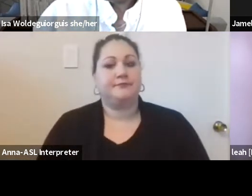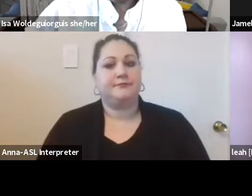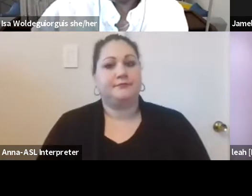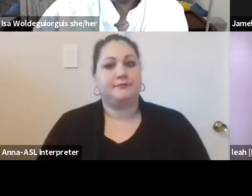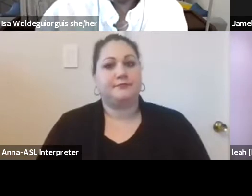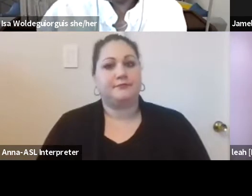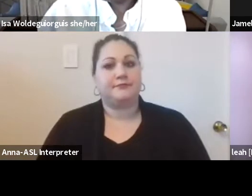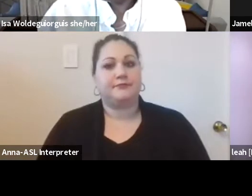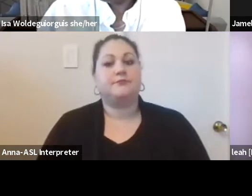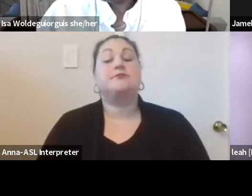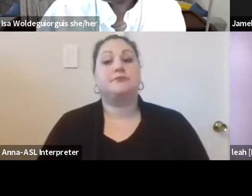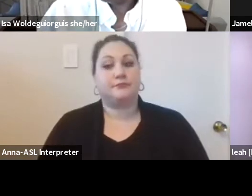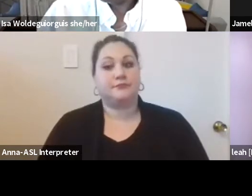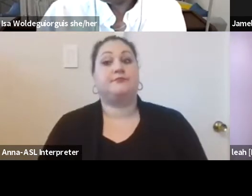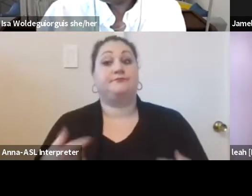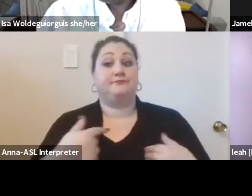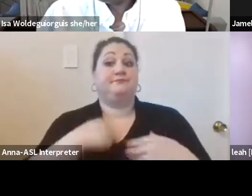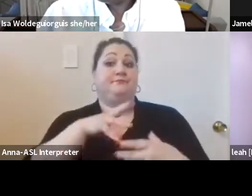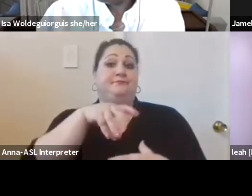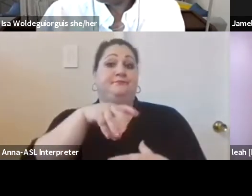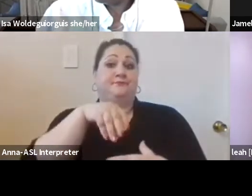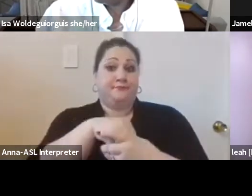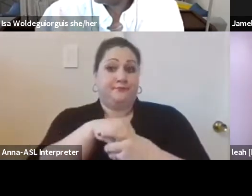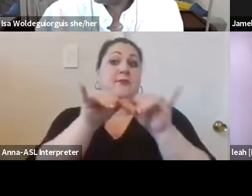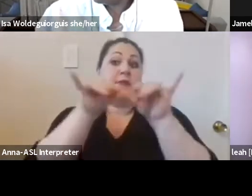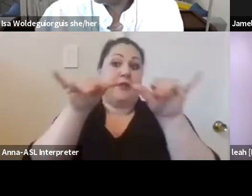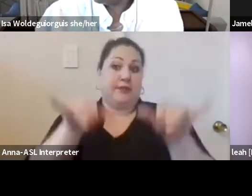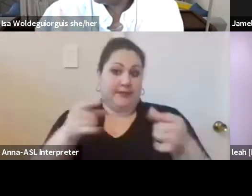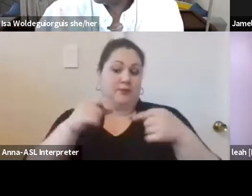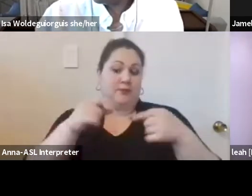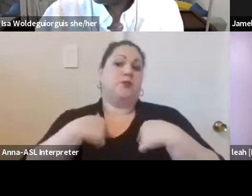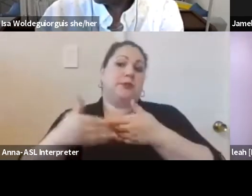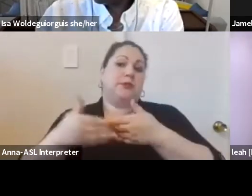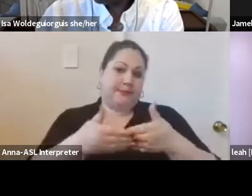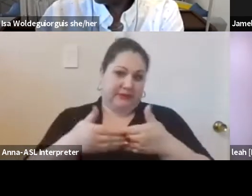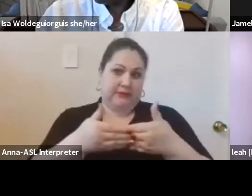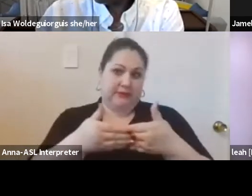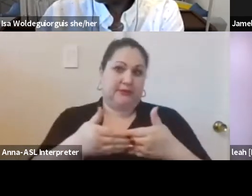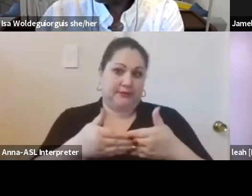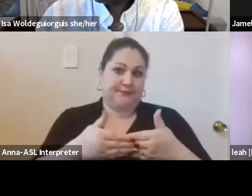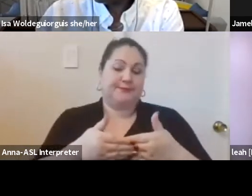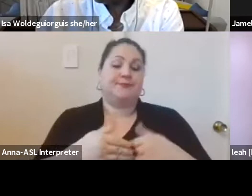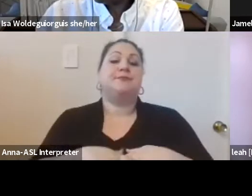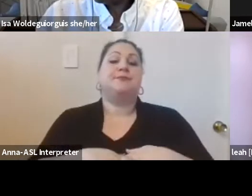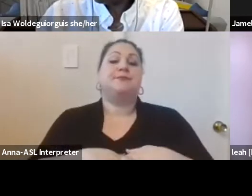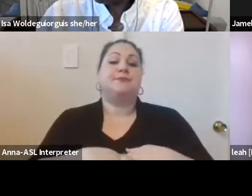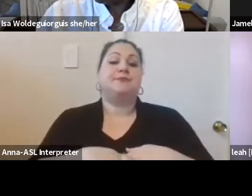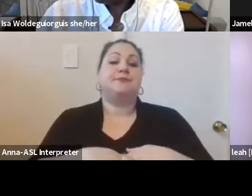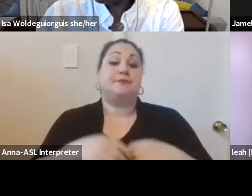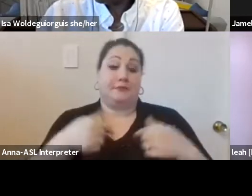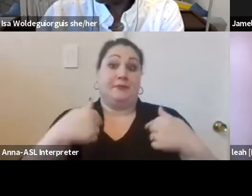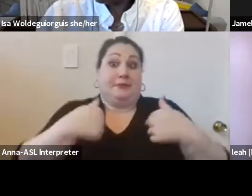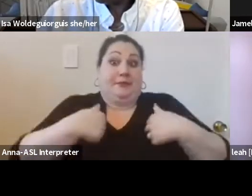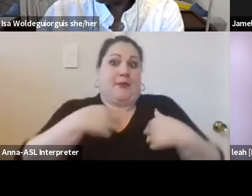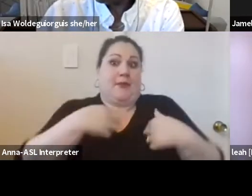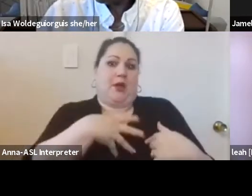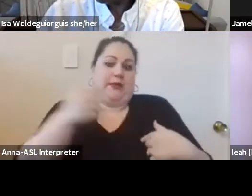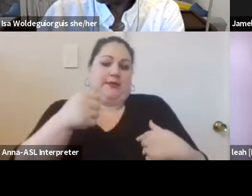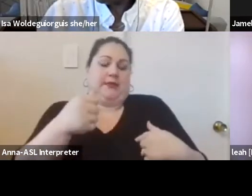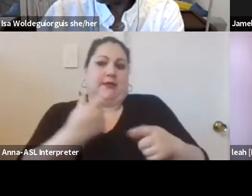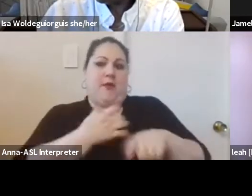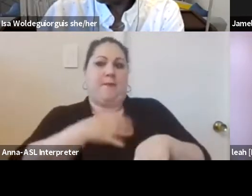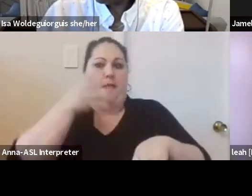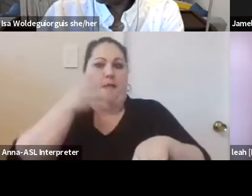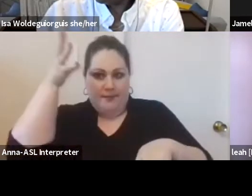I was in the system when I was a baby, was taken from my biological parents. My mom